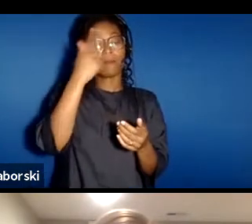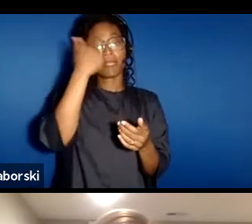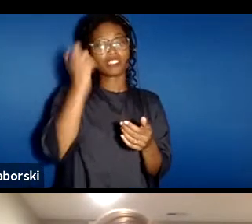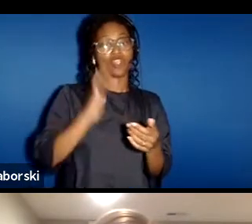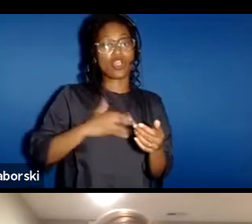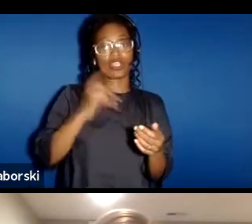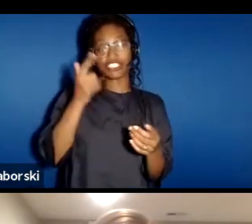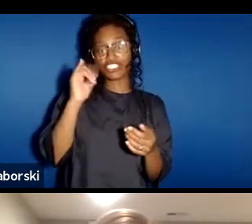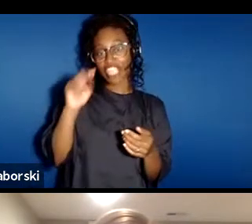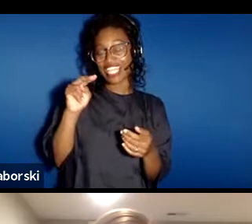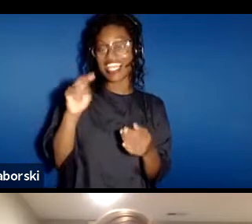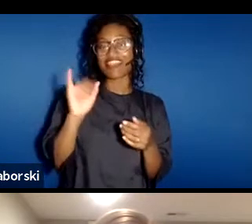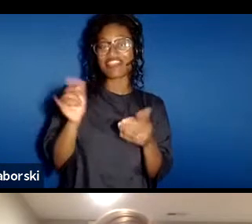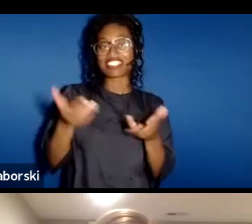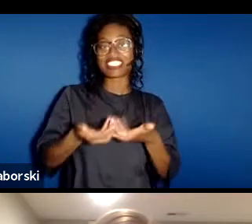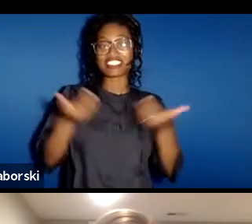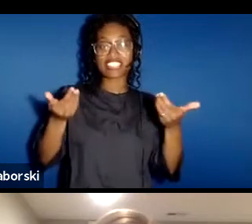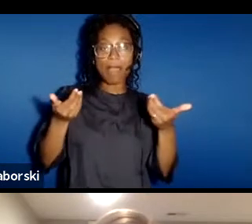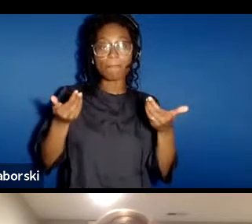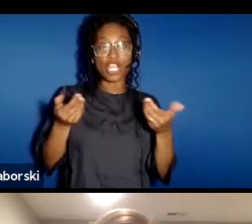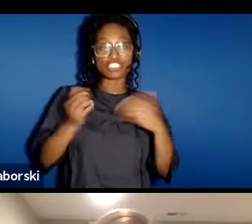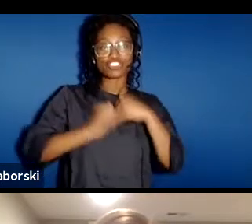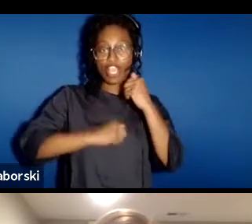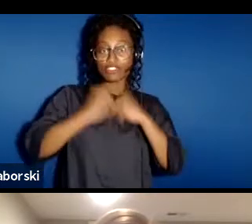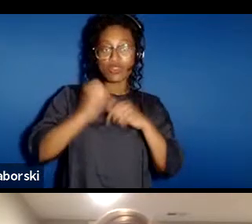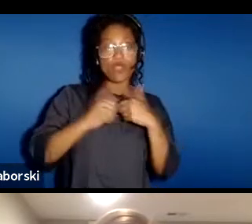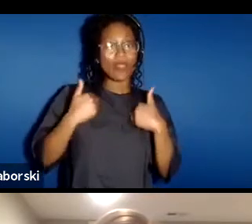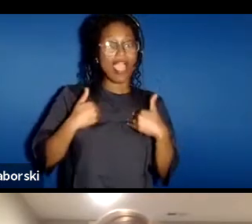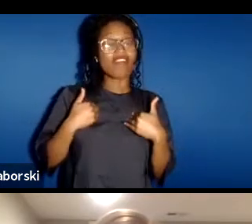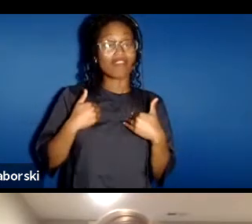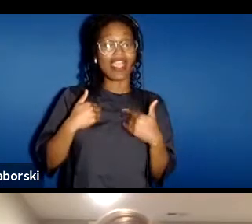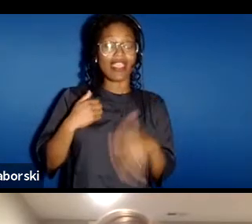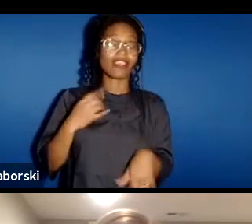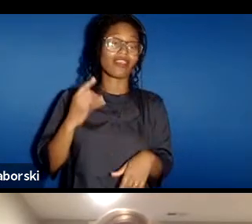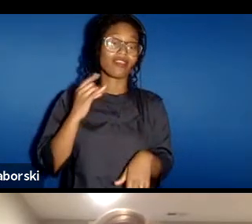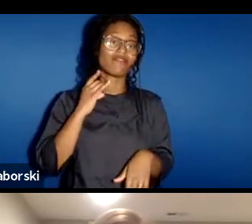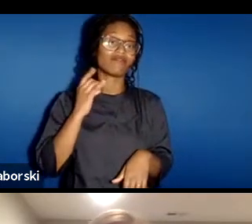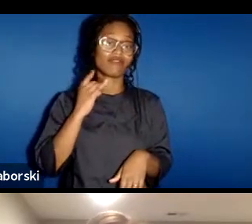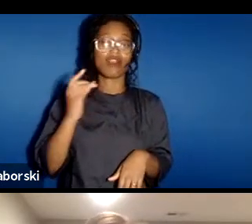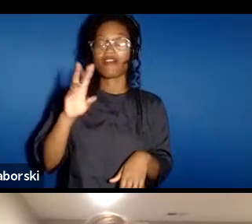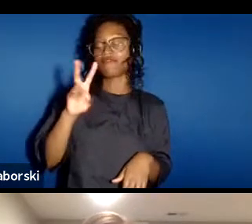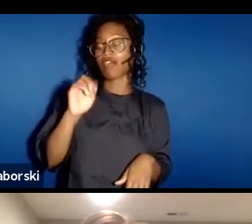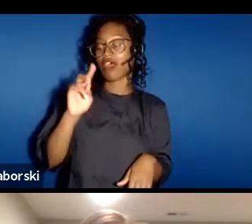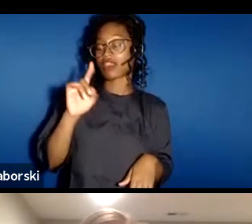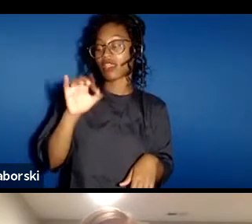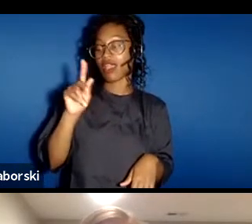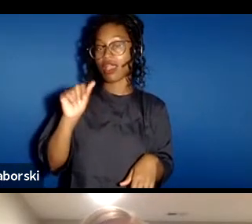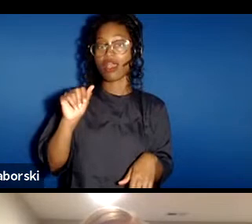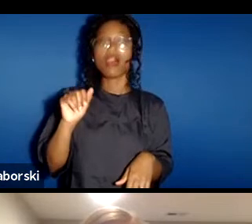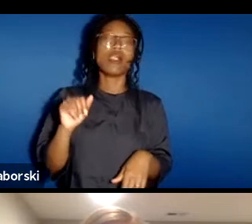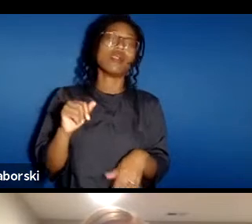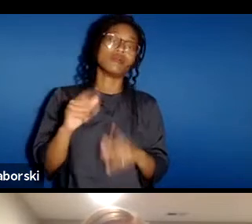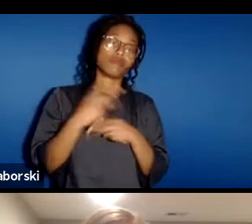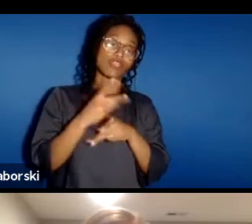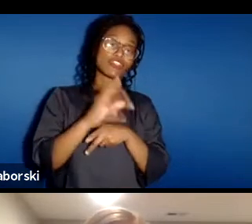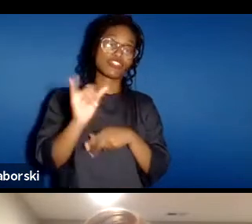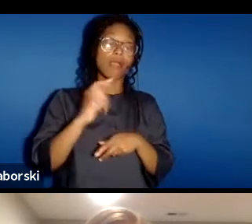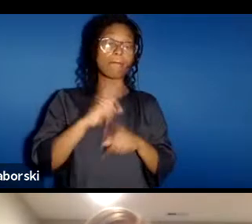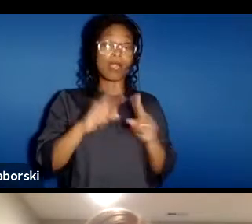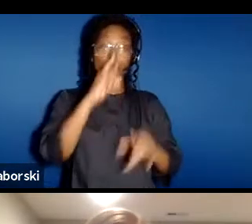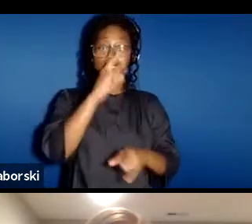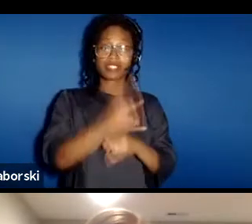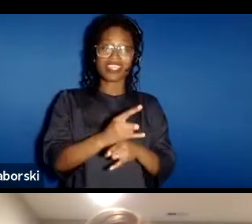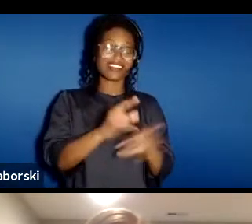gin as a separate sort of structure. We have a vodka product too, which is a separate structure, but our whiskeys are all part of the same family.